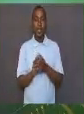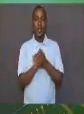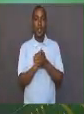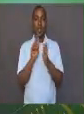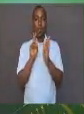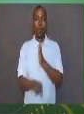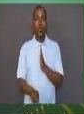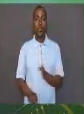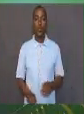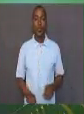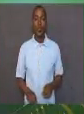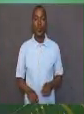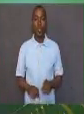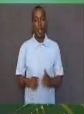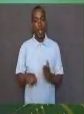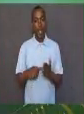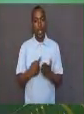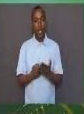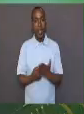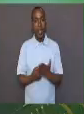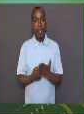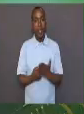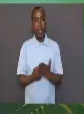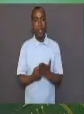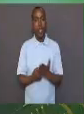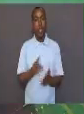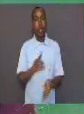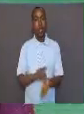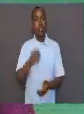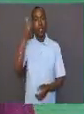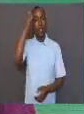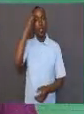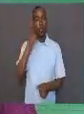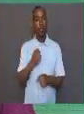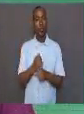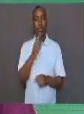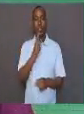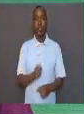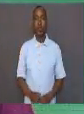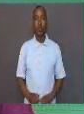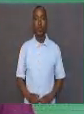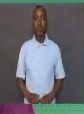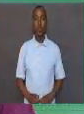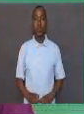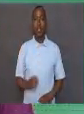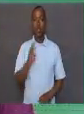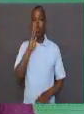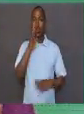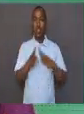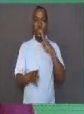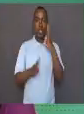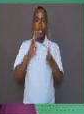began years of work for Dr. Akiliu. His discovery